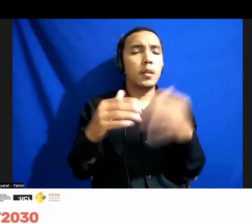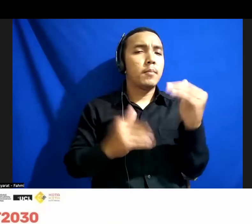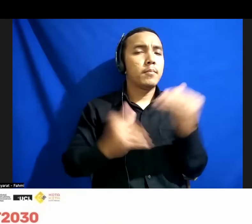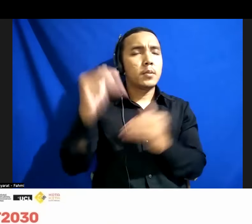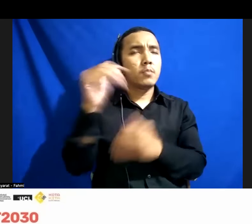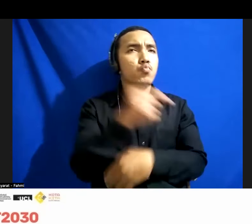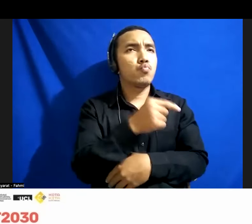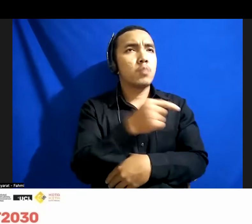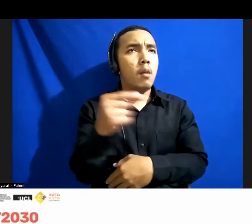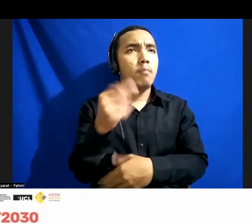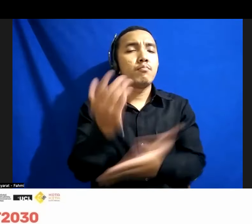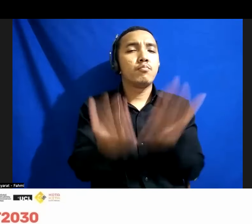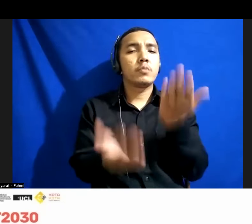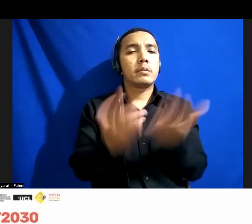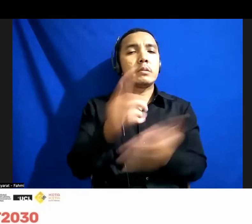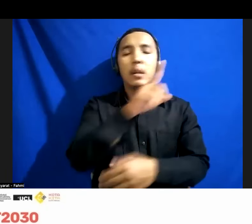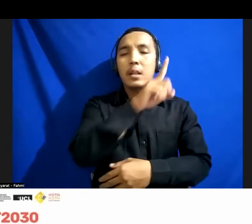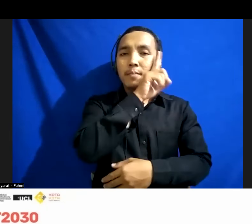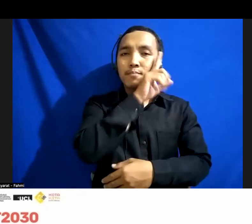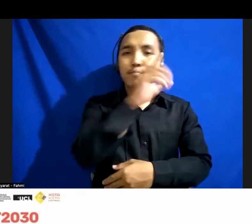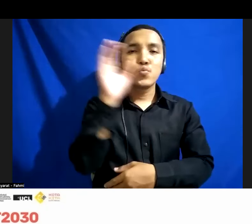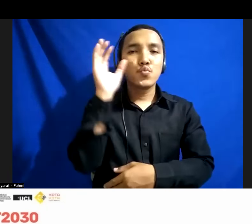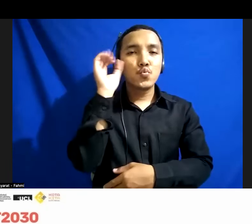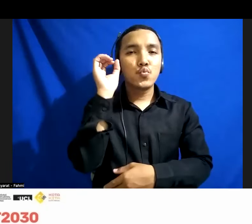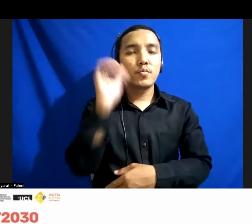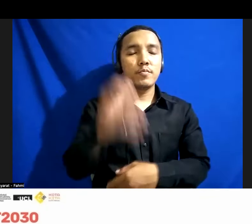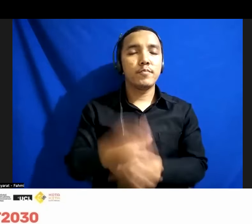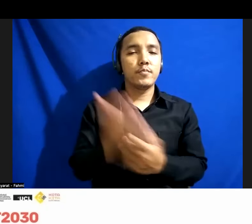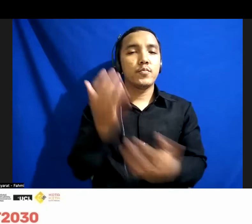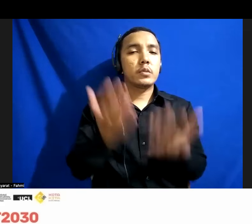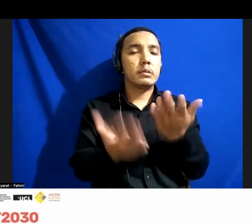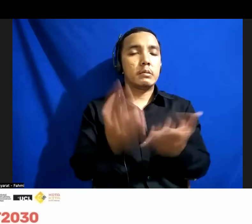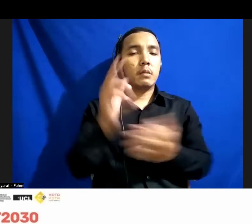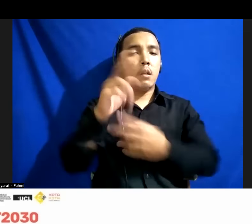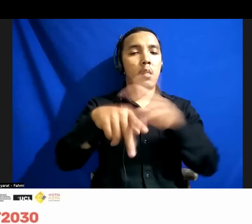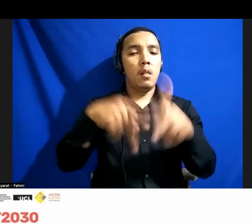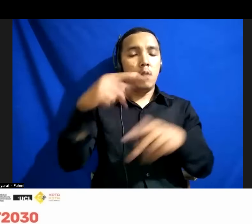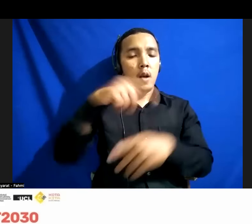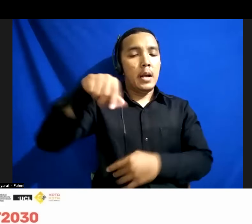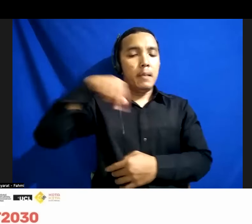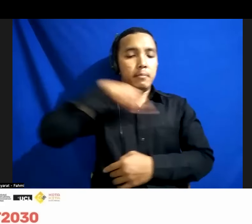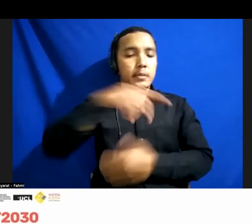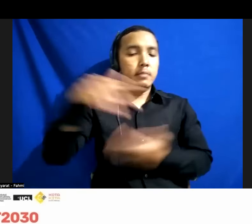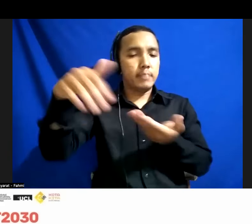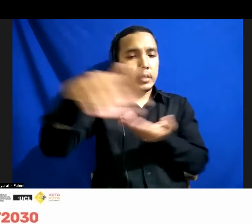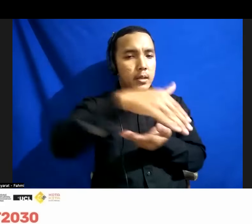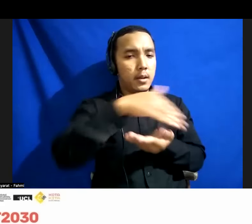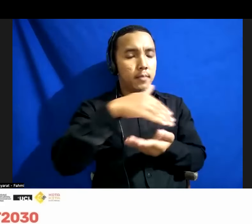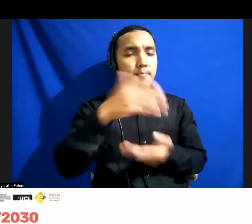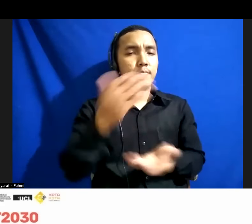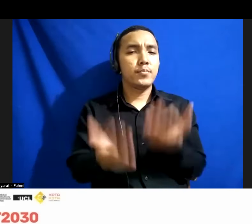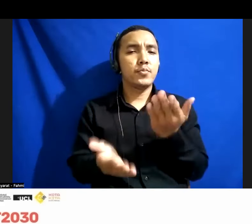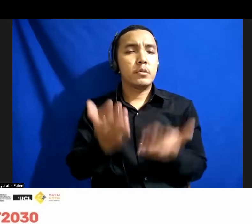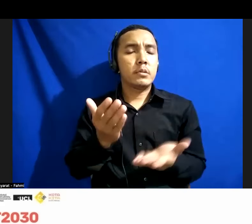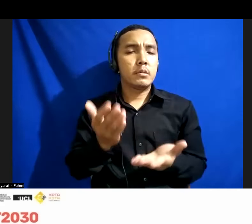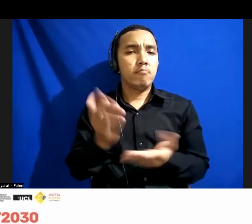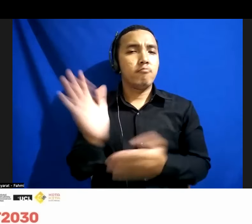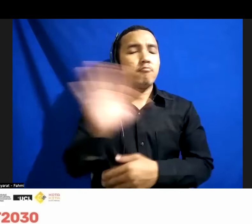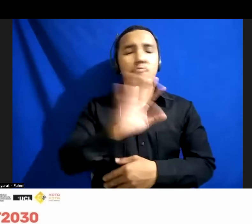about 1,000 persons with disabilities. So if we took the data, it was not even up